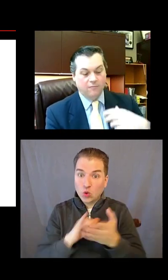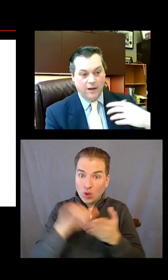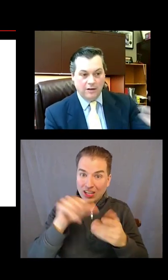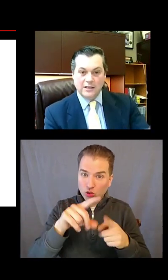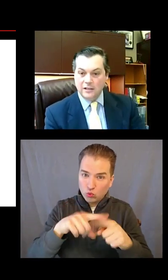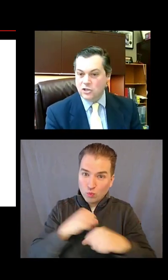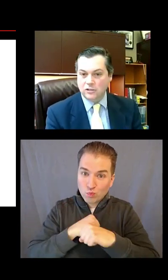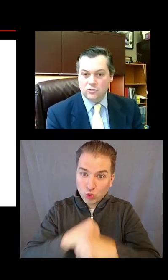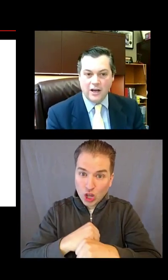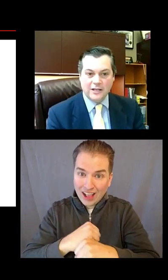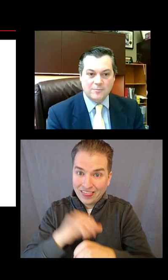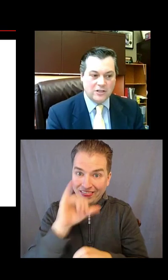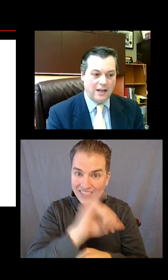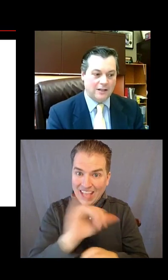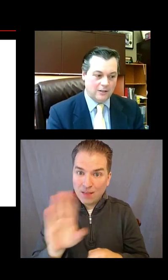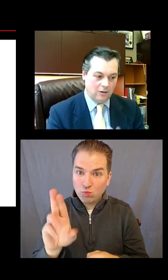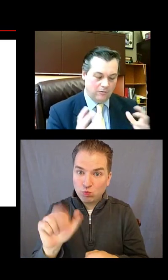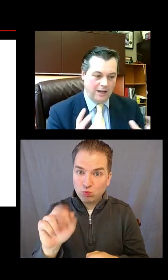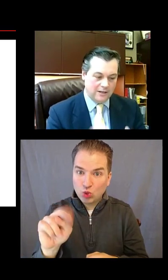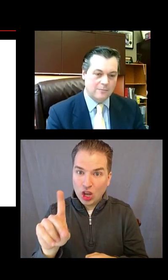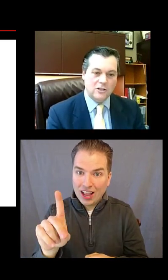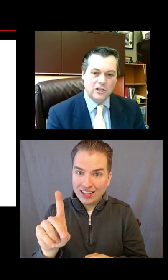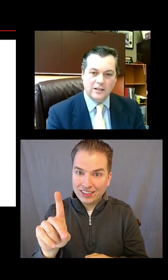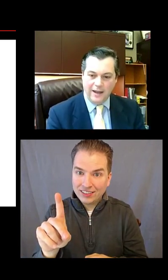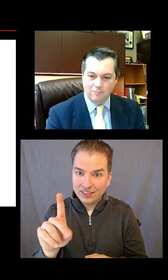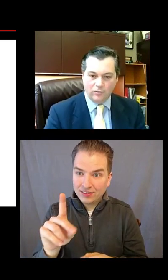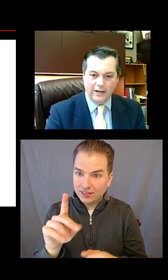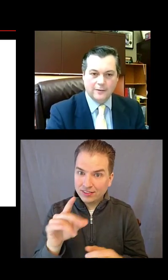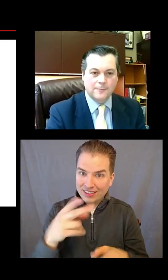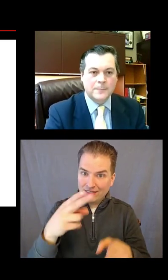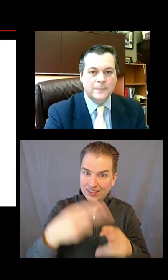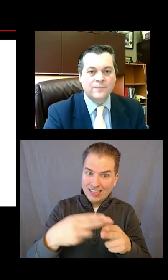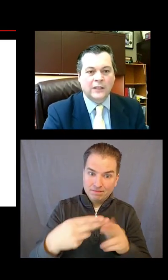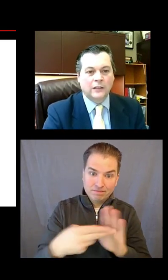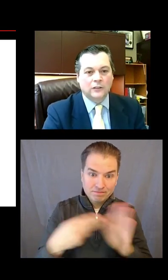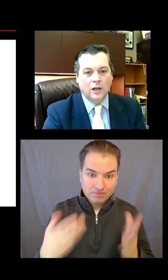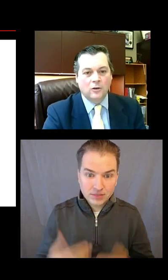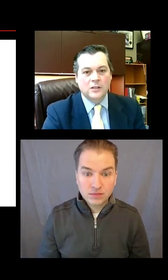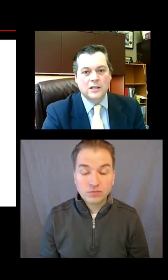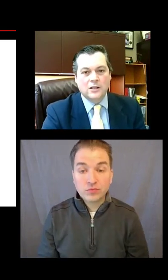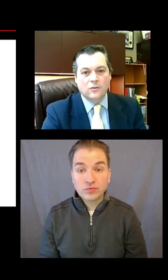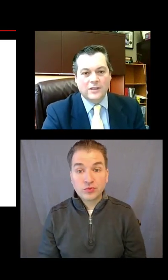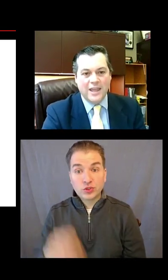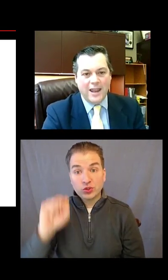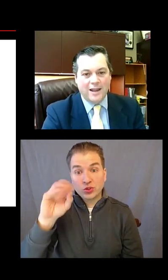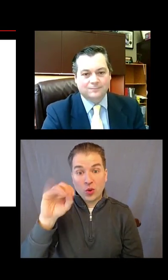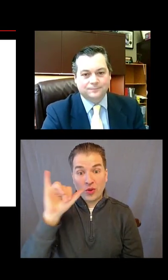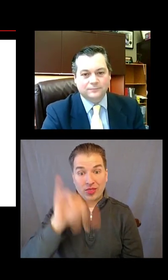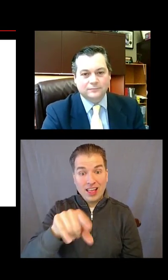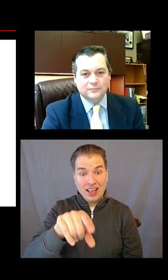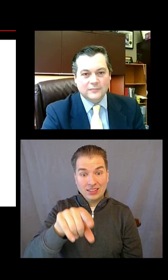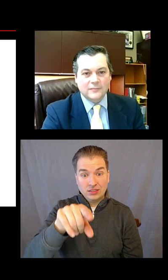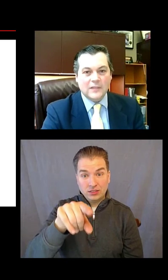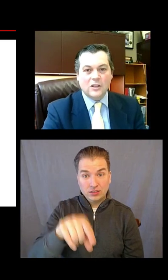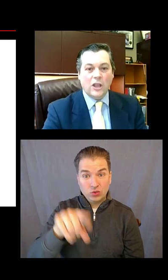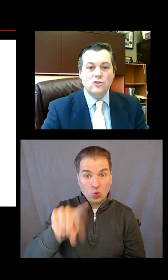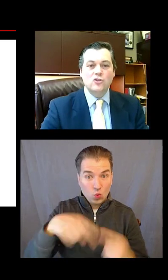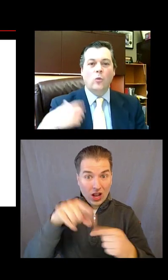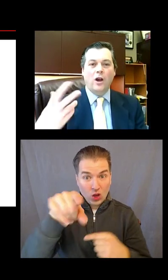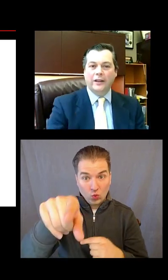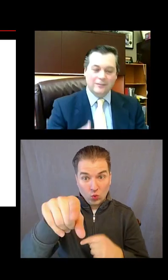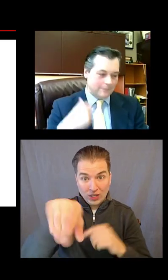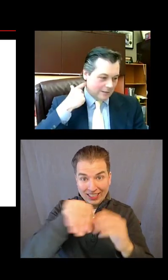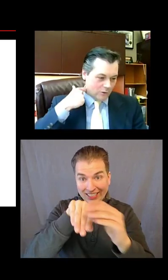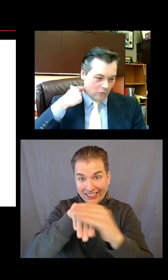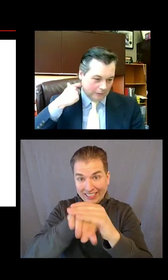they are very diligent in trying to protect, that image and that brand. So with that, is